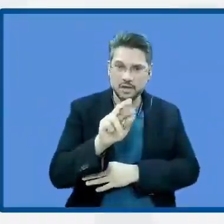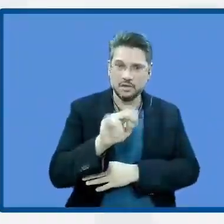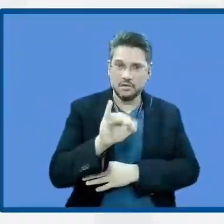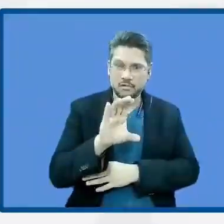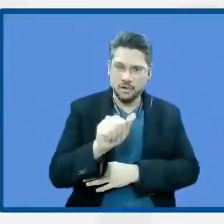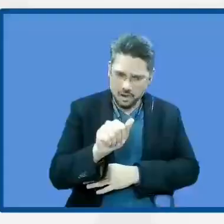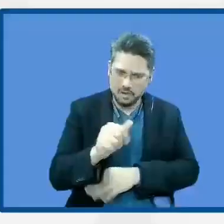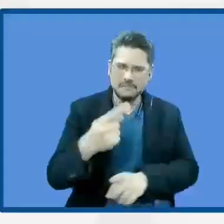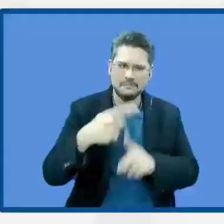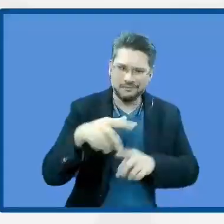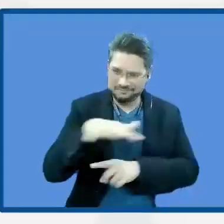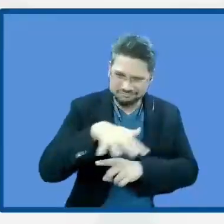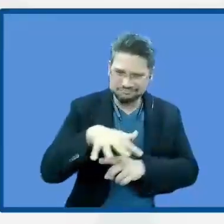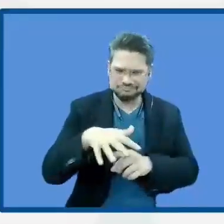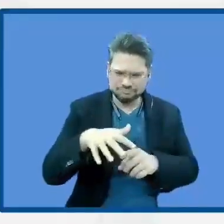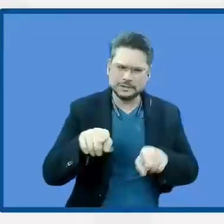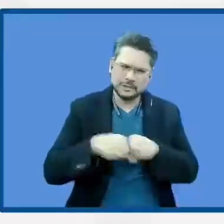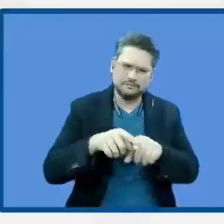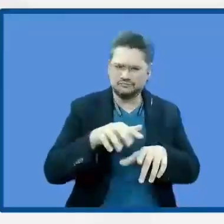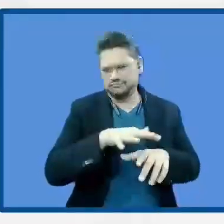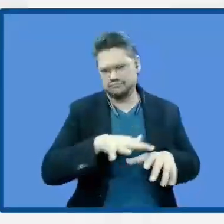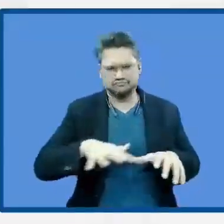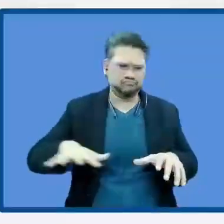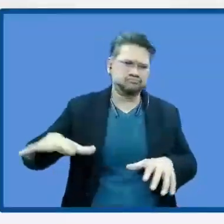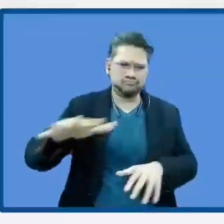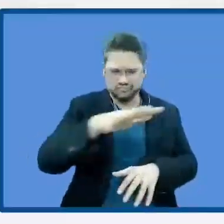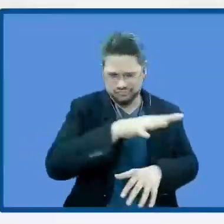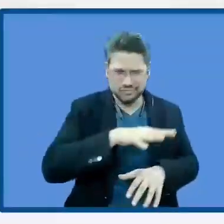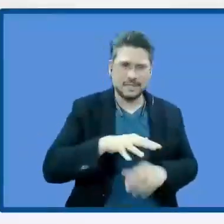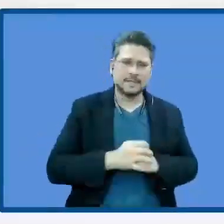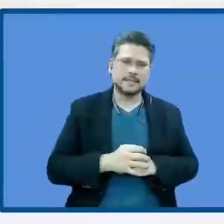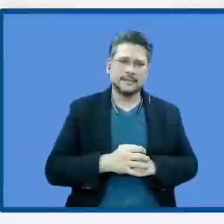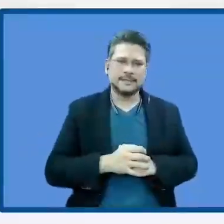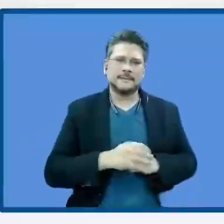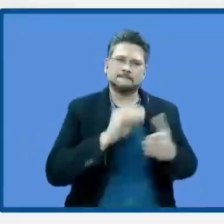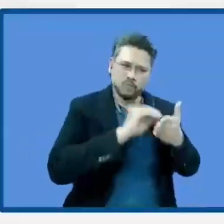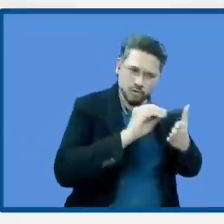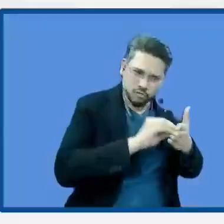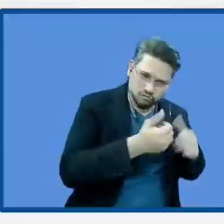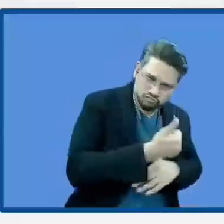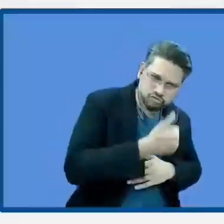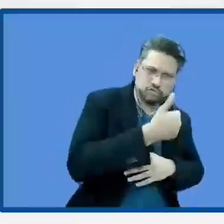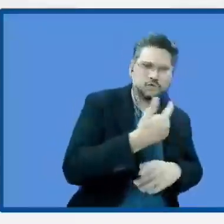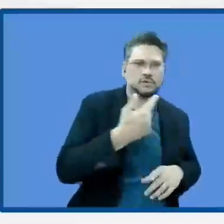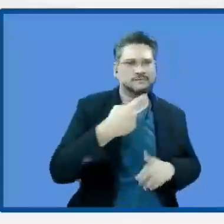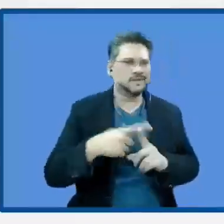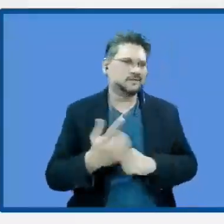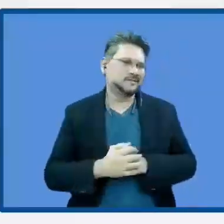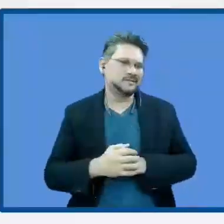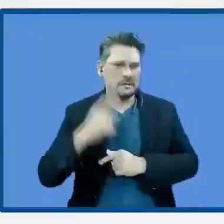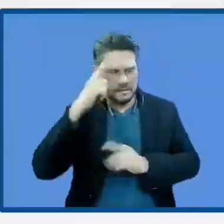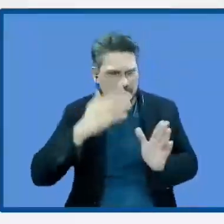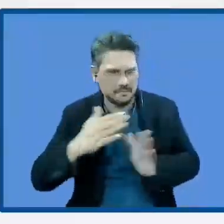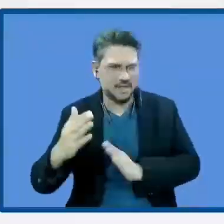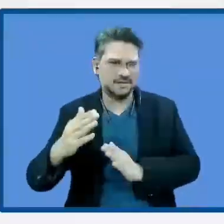the secretaries or the planning ministries have somehow become partners, and they